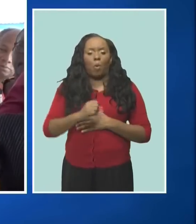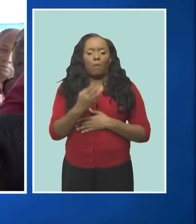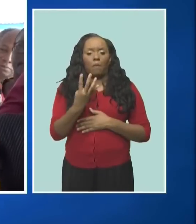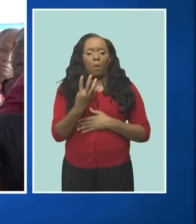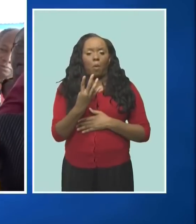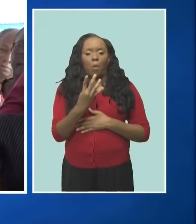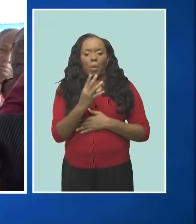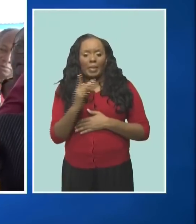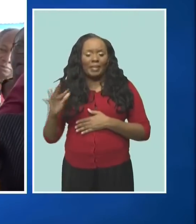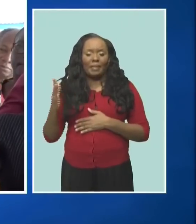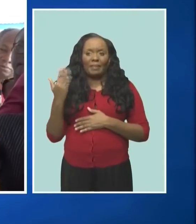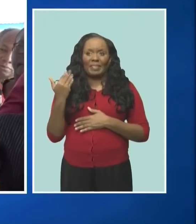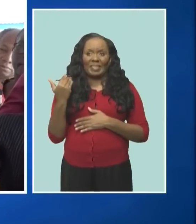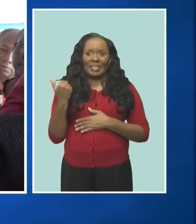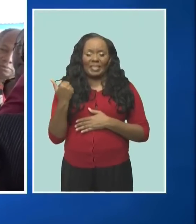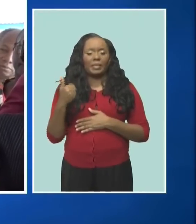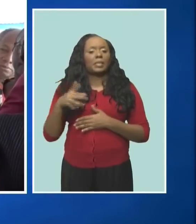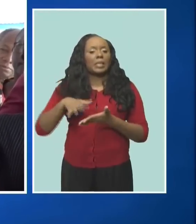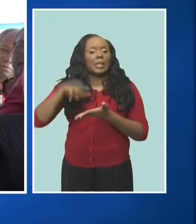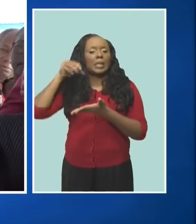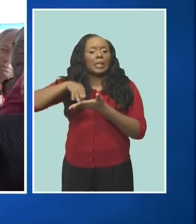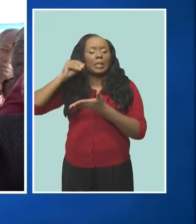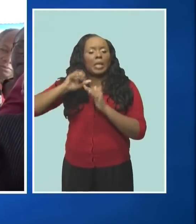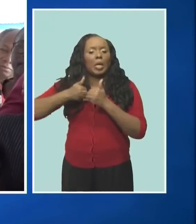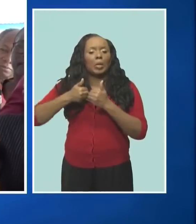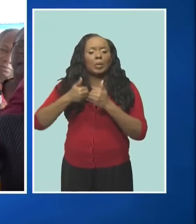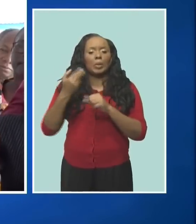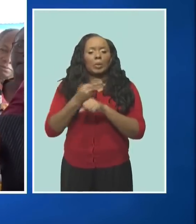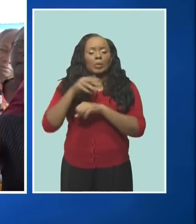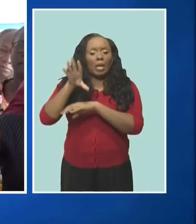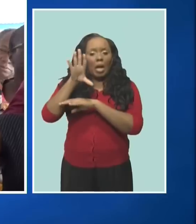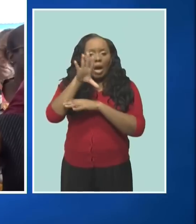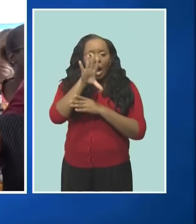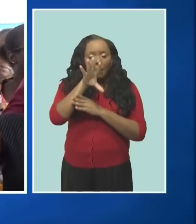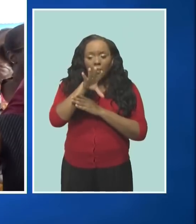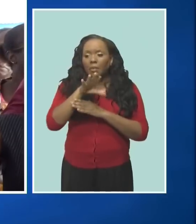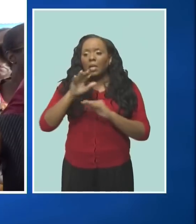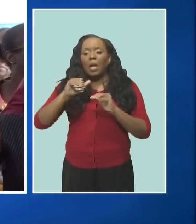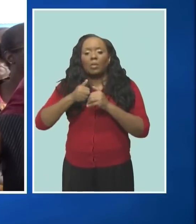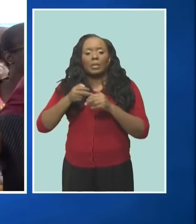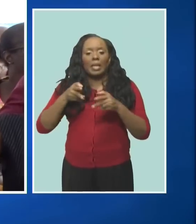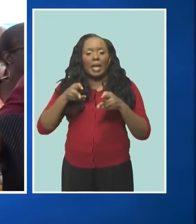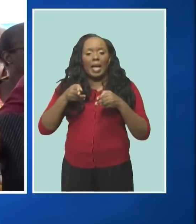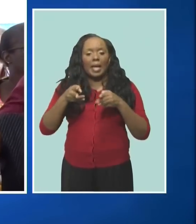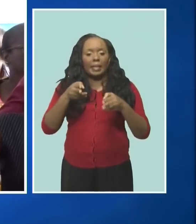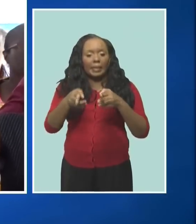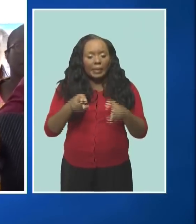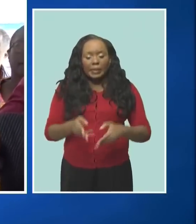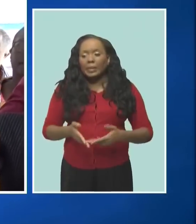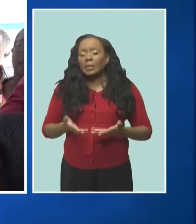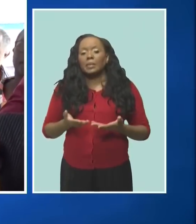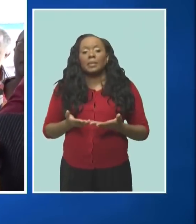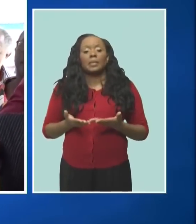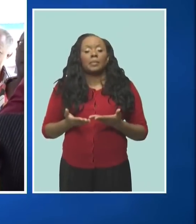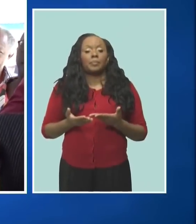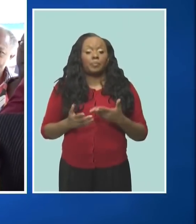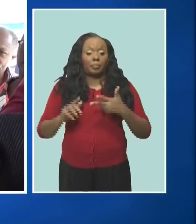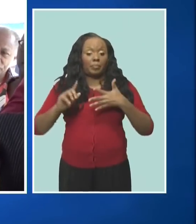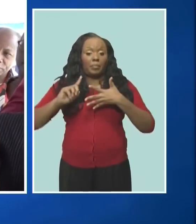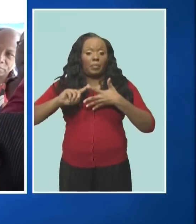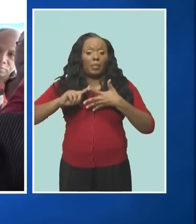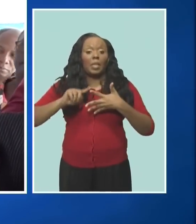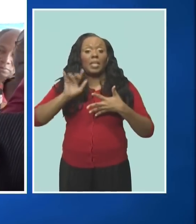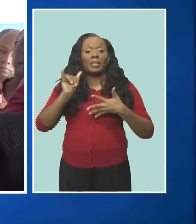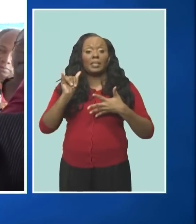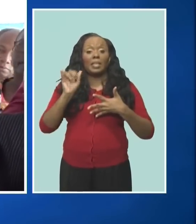in the skill sets in terms of learning how to use the cameras, learning how to edit as well. In addition to that, the Youth Entrepreneurship Scheme